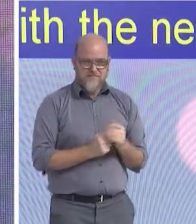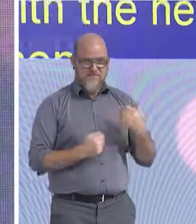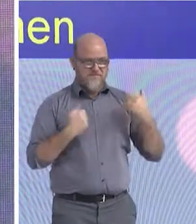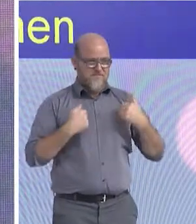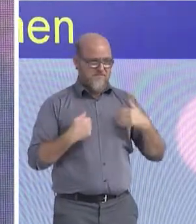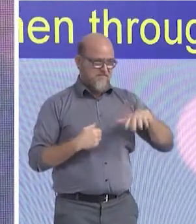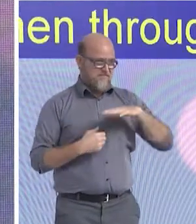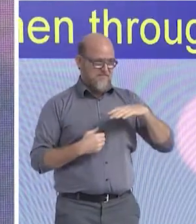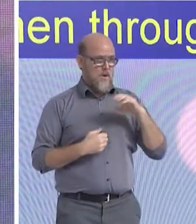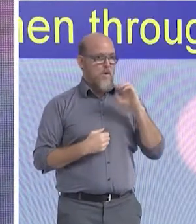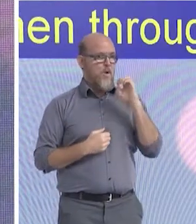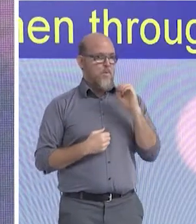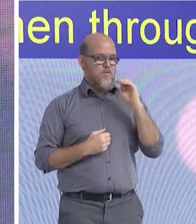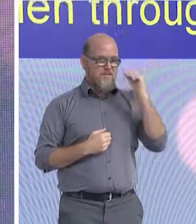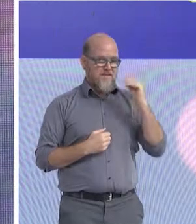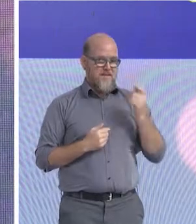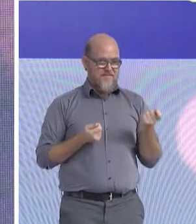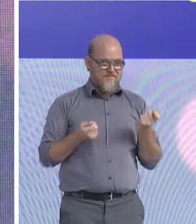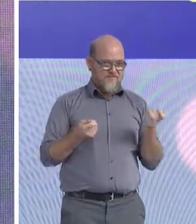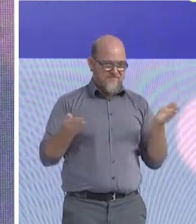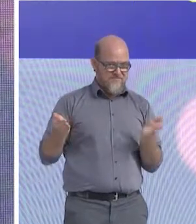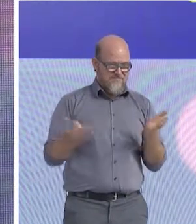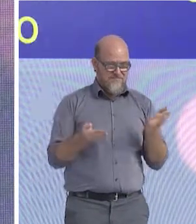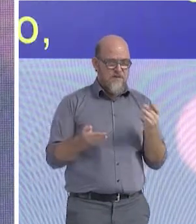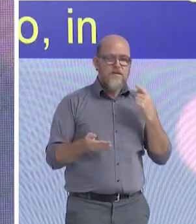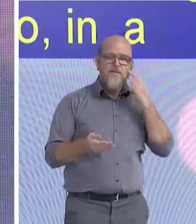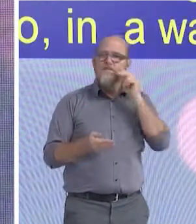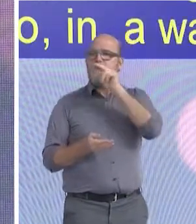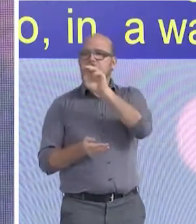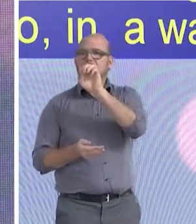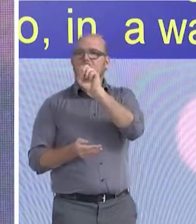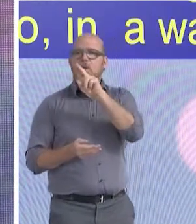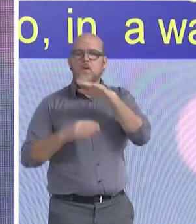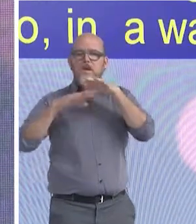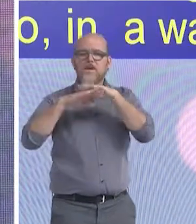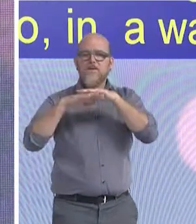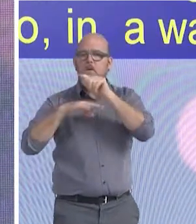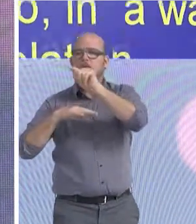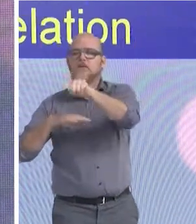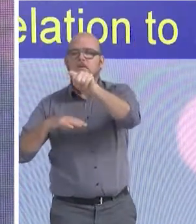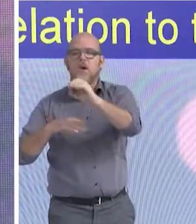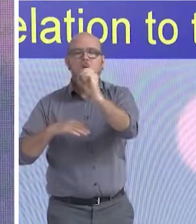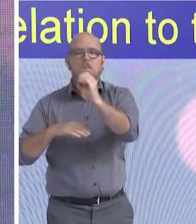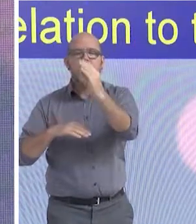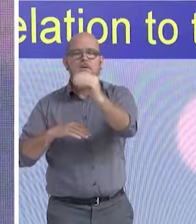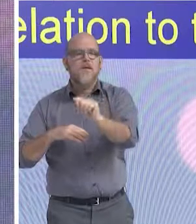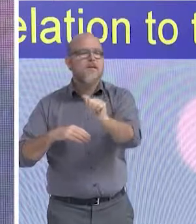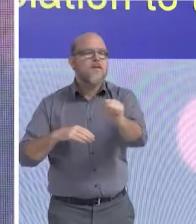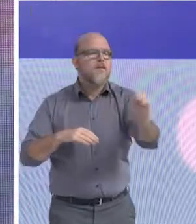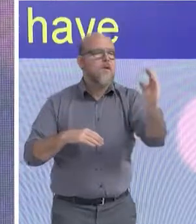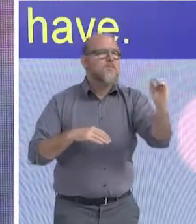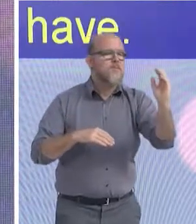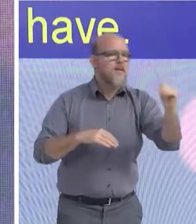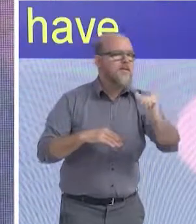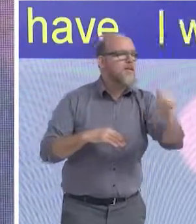Union is to, in a way, embolden them in relation to the power that they have. I was very influenced